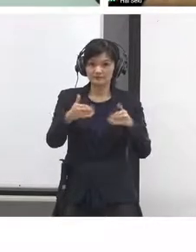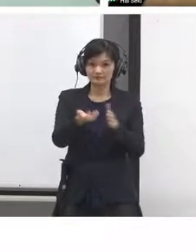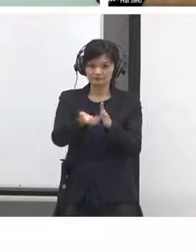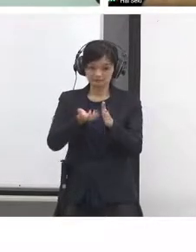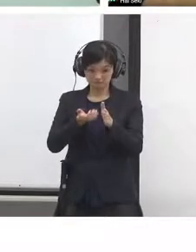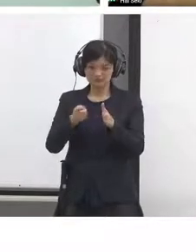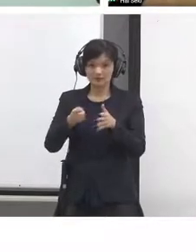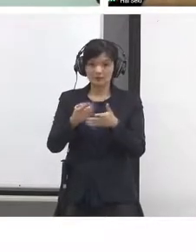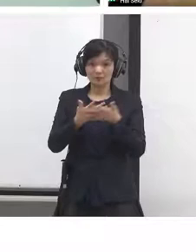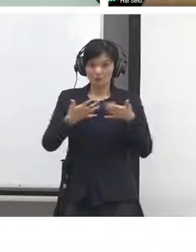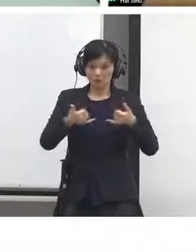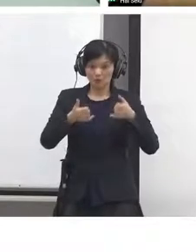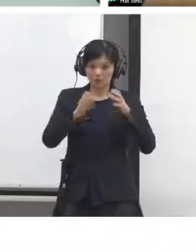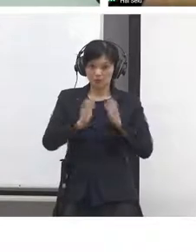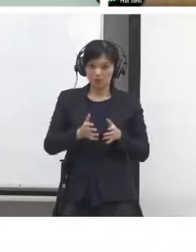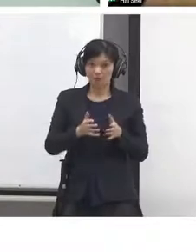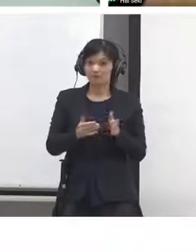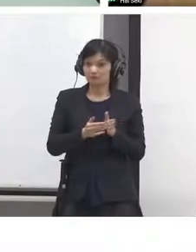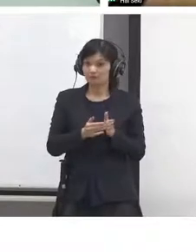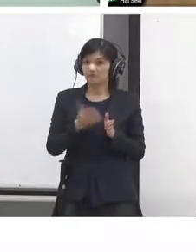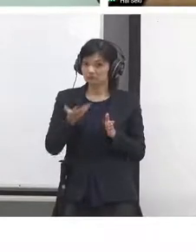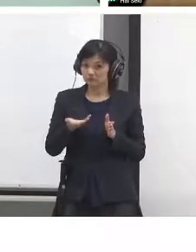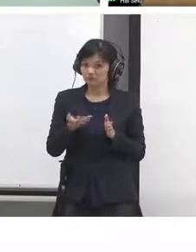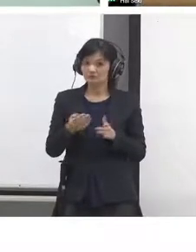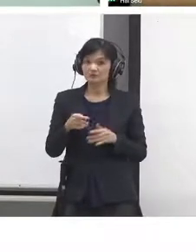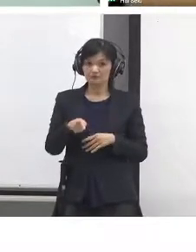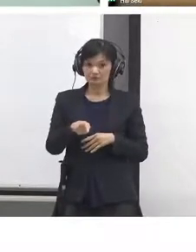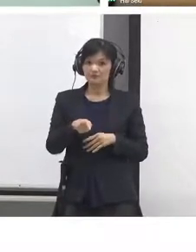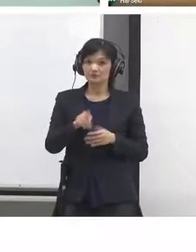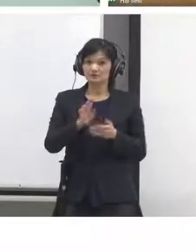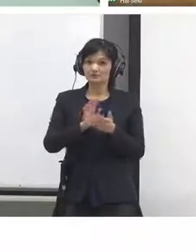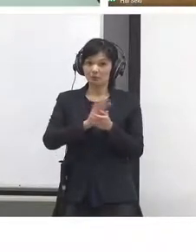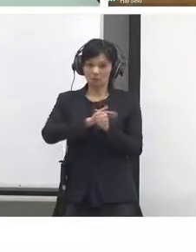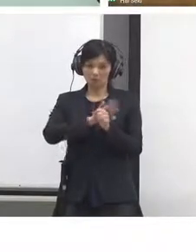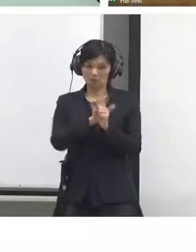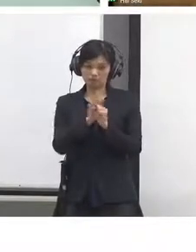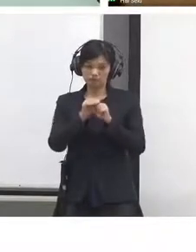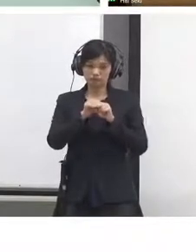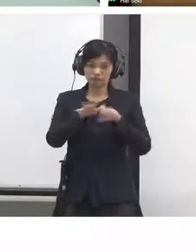of the pandemic? I think pandemic changes